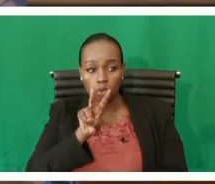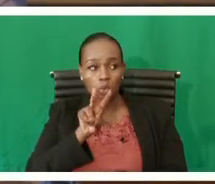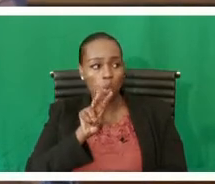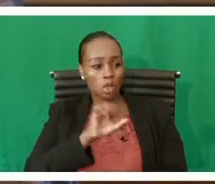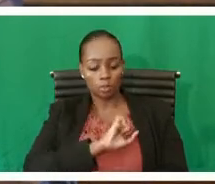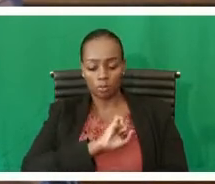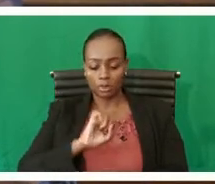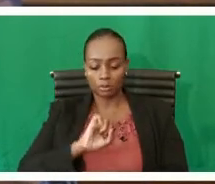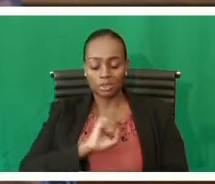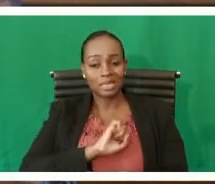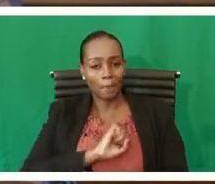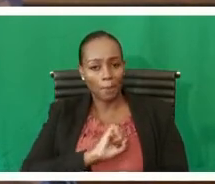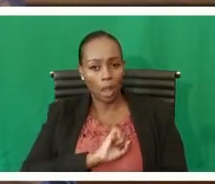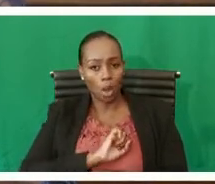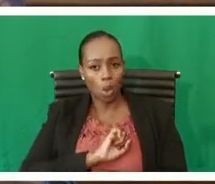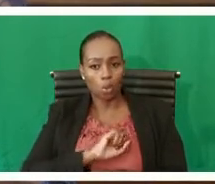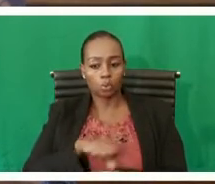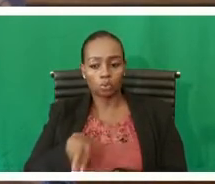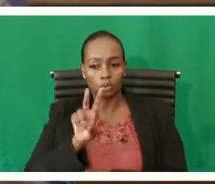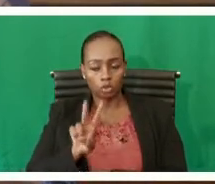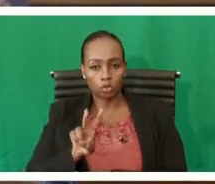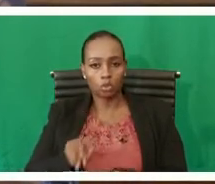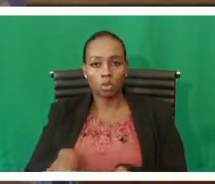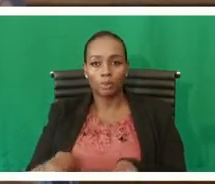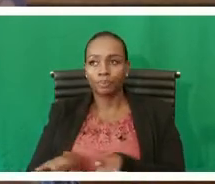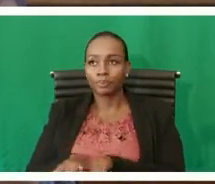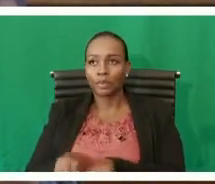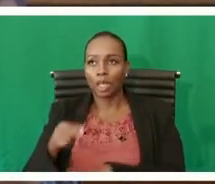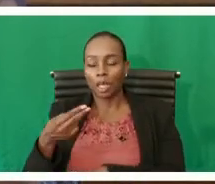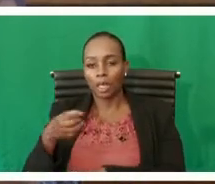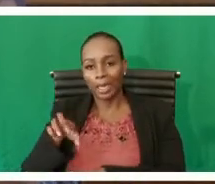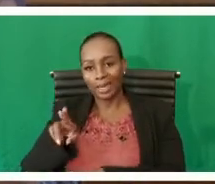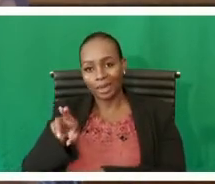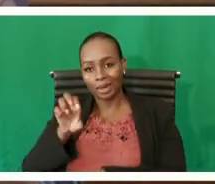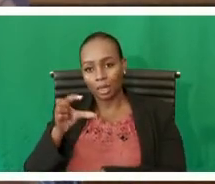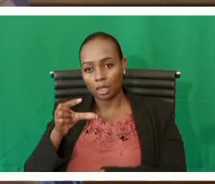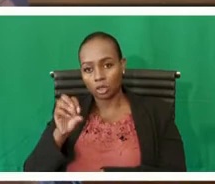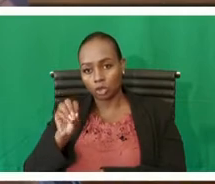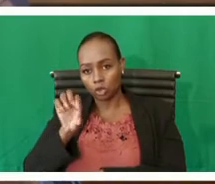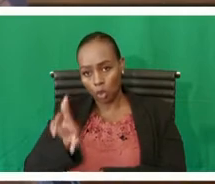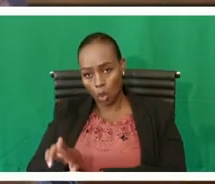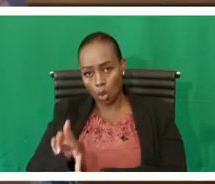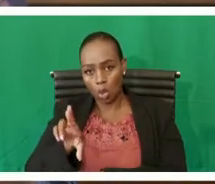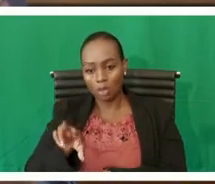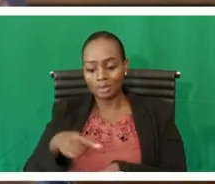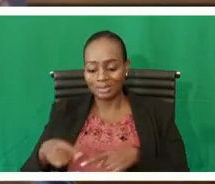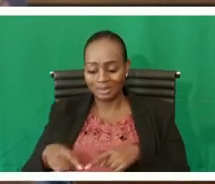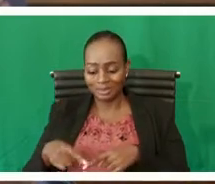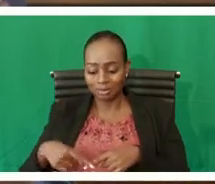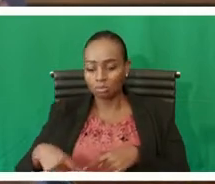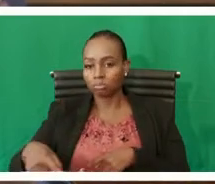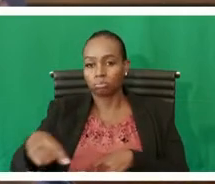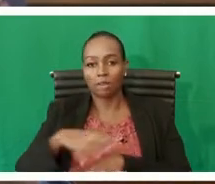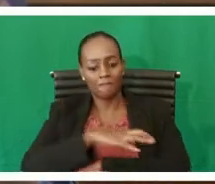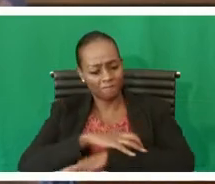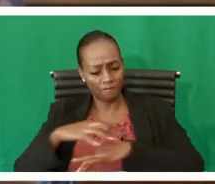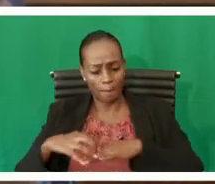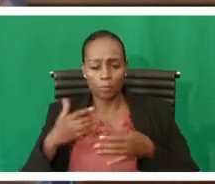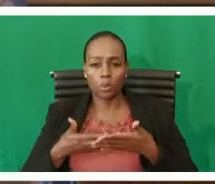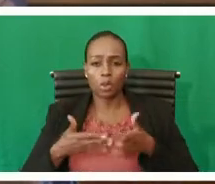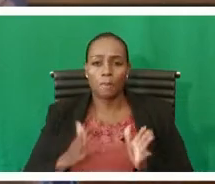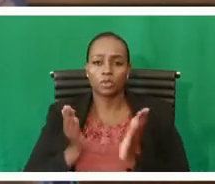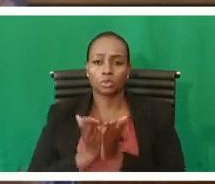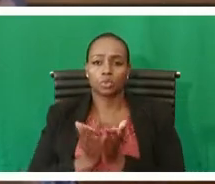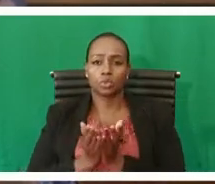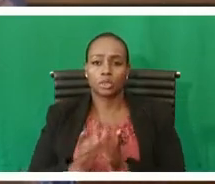Butsabelo, Malebucho Primary School, Herzogville. Opening the doors of learning in our farms is important. All